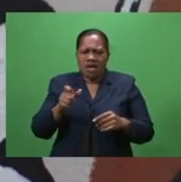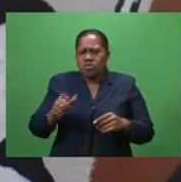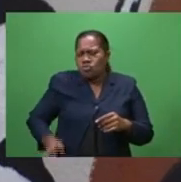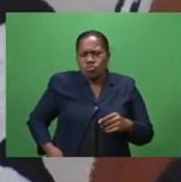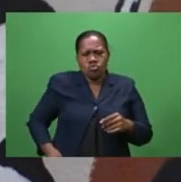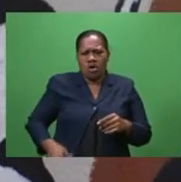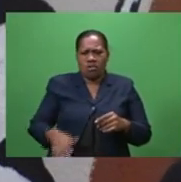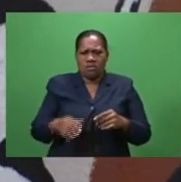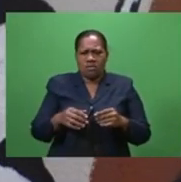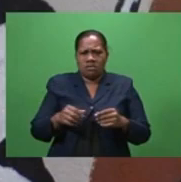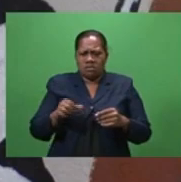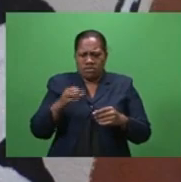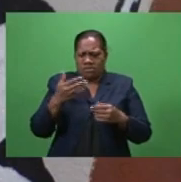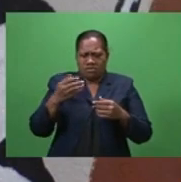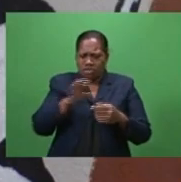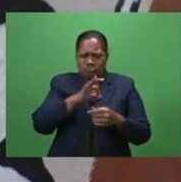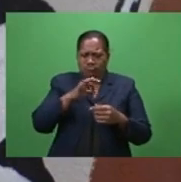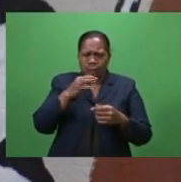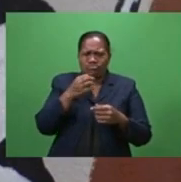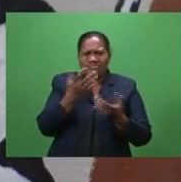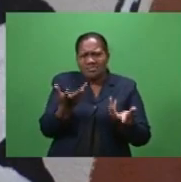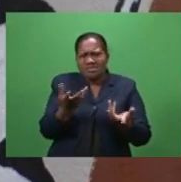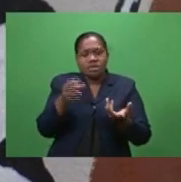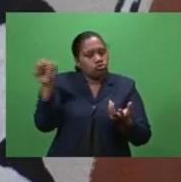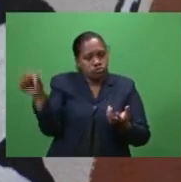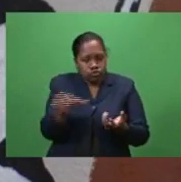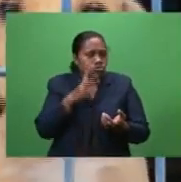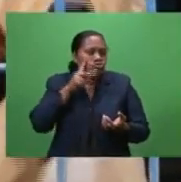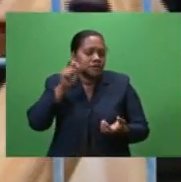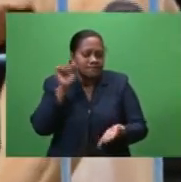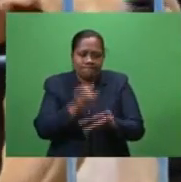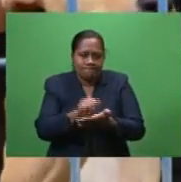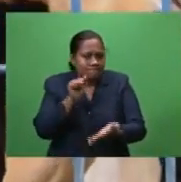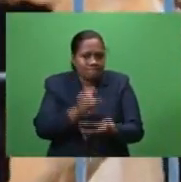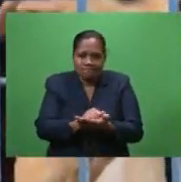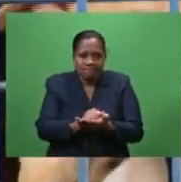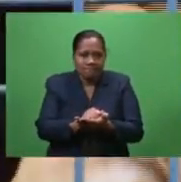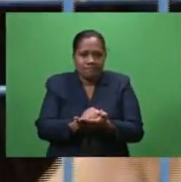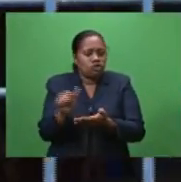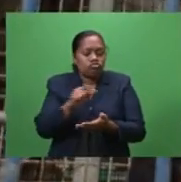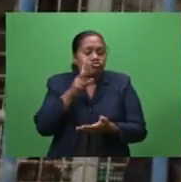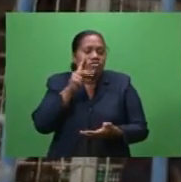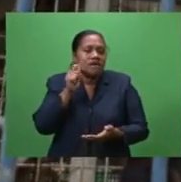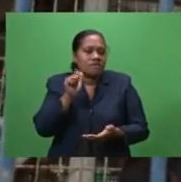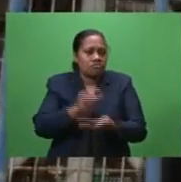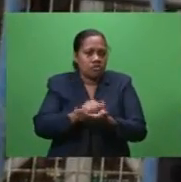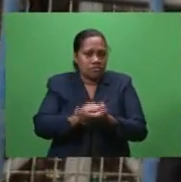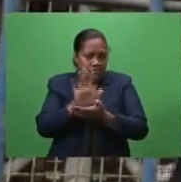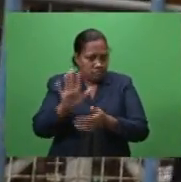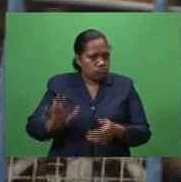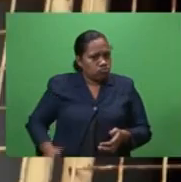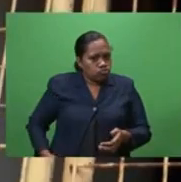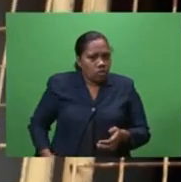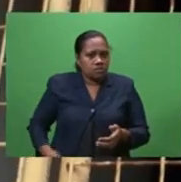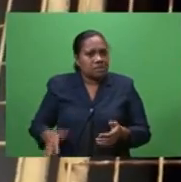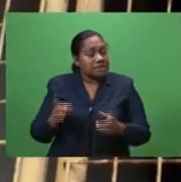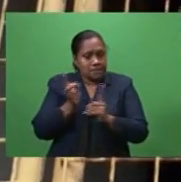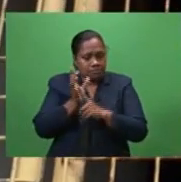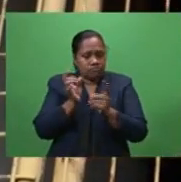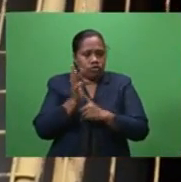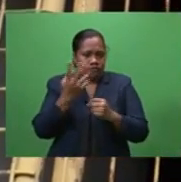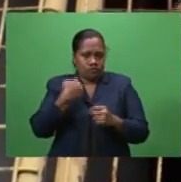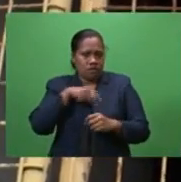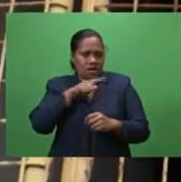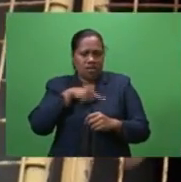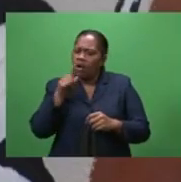to look after your dogs. Like Ms. Deo said, you have to look after your dogs. They're important to us. They're good